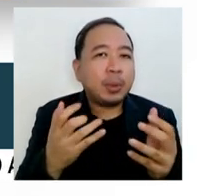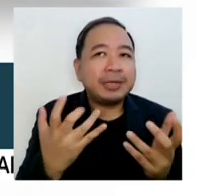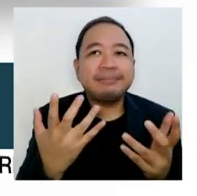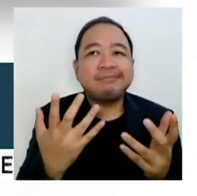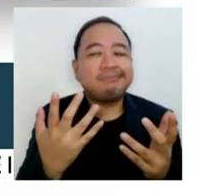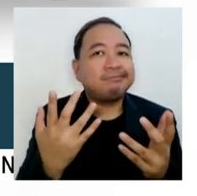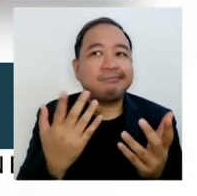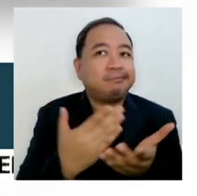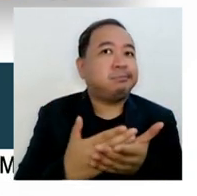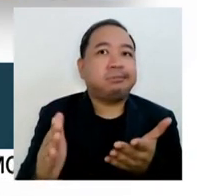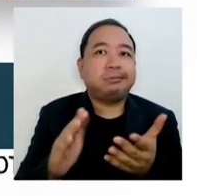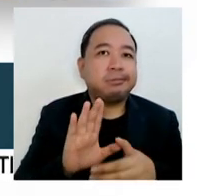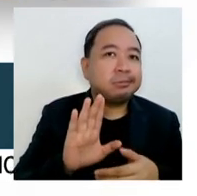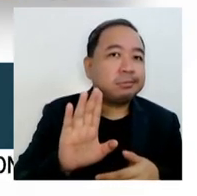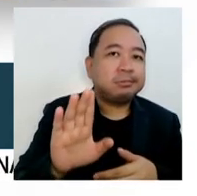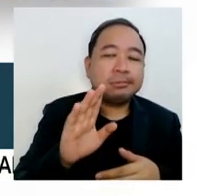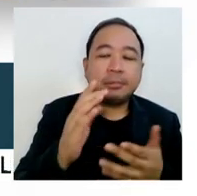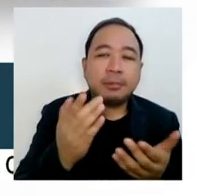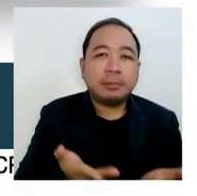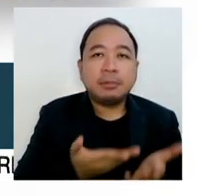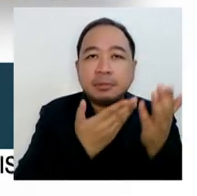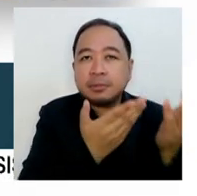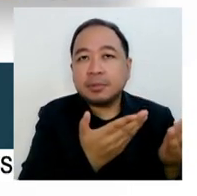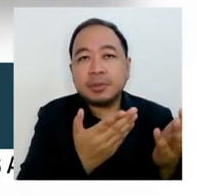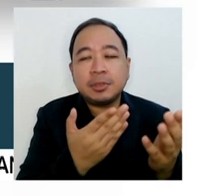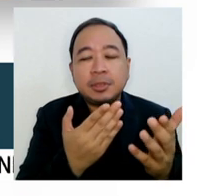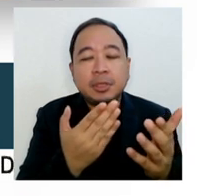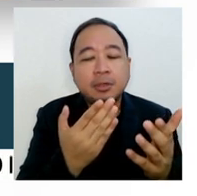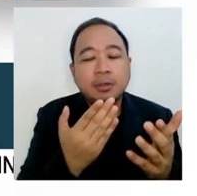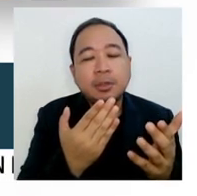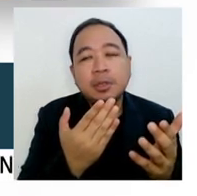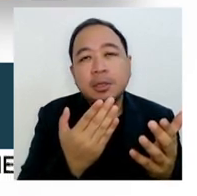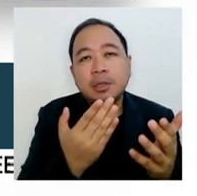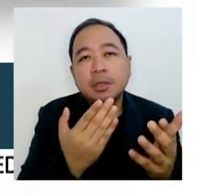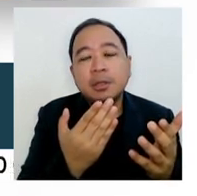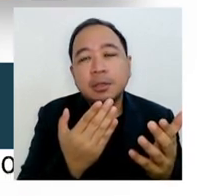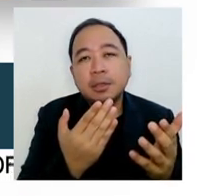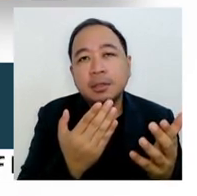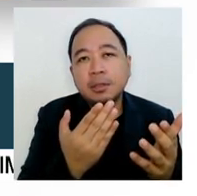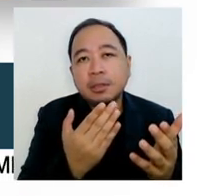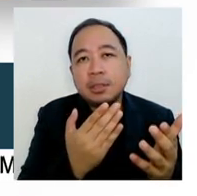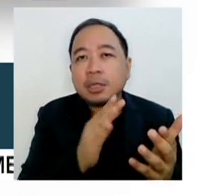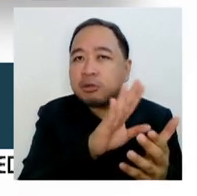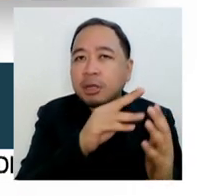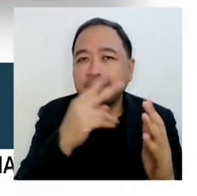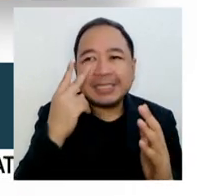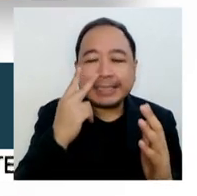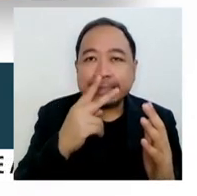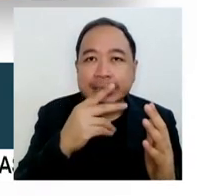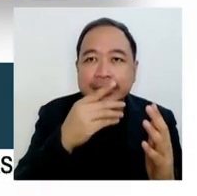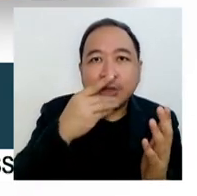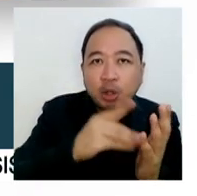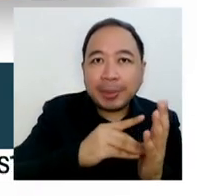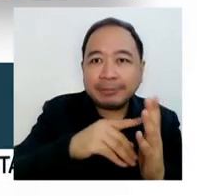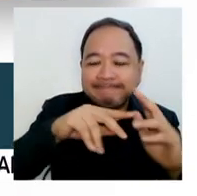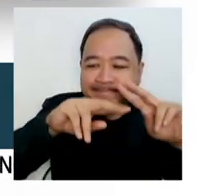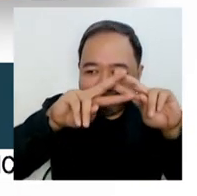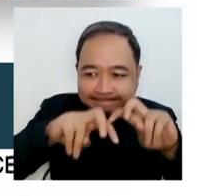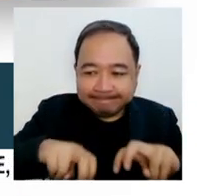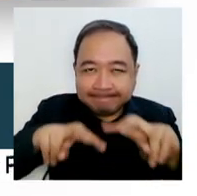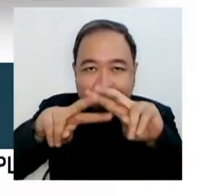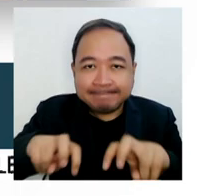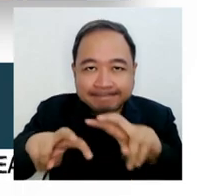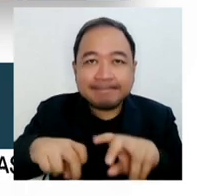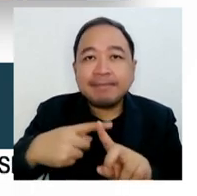yung naging pagsusumiti po na basta na lamang po basahin yung mga dokumento at mga dumadating po sa kanilang mga